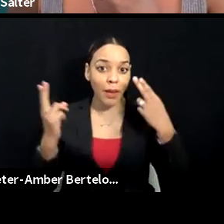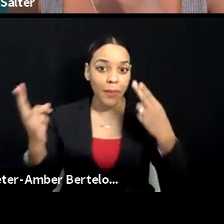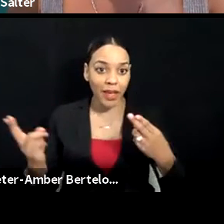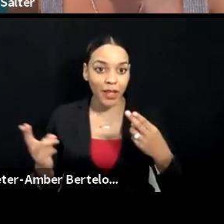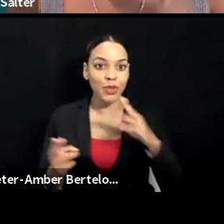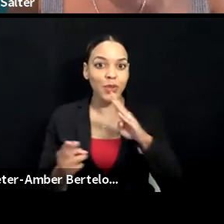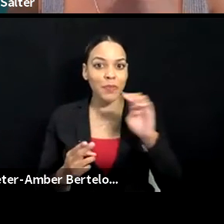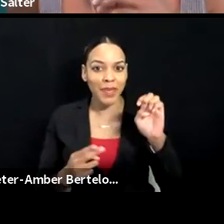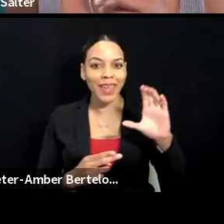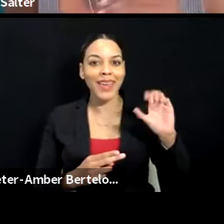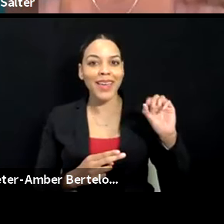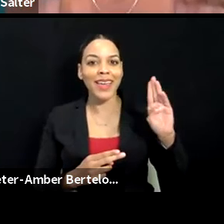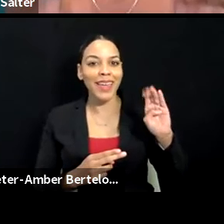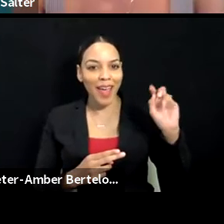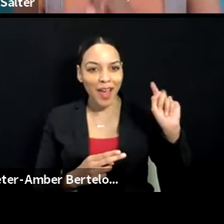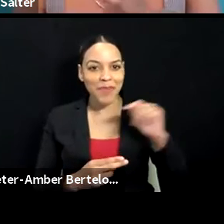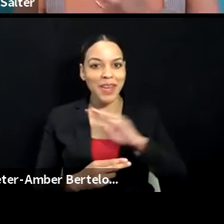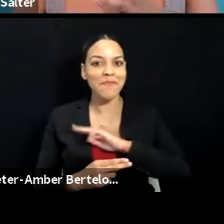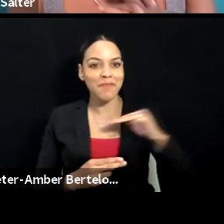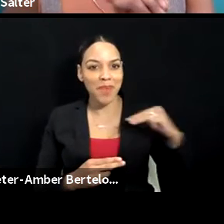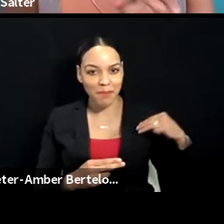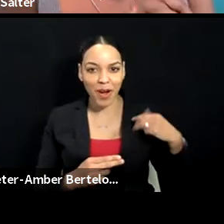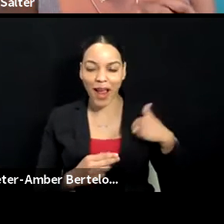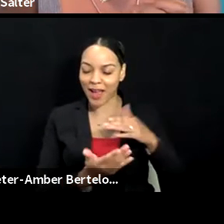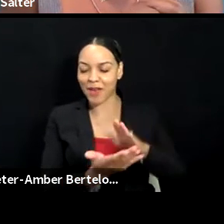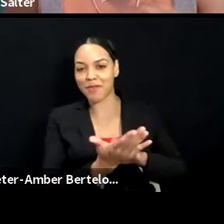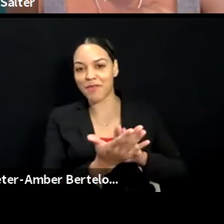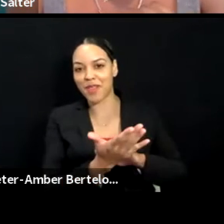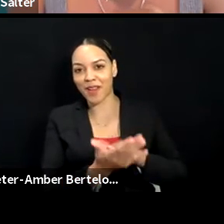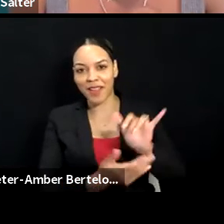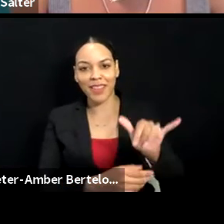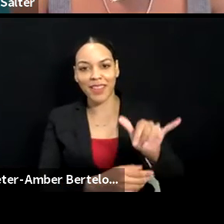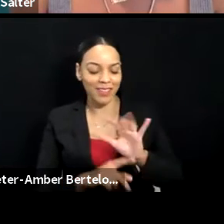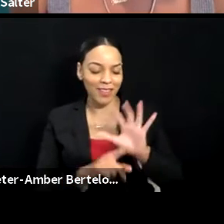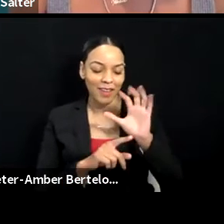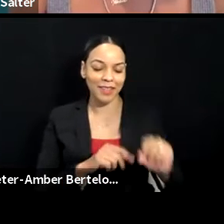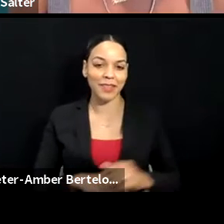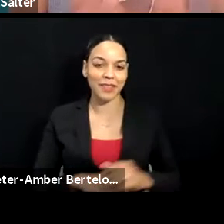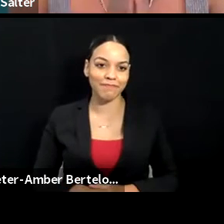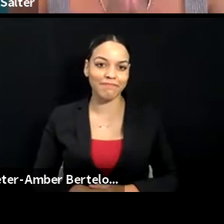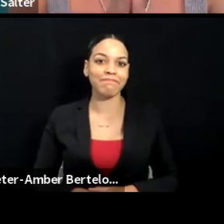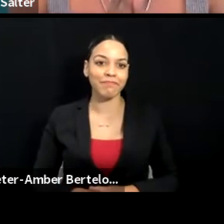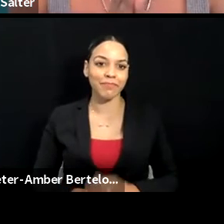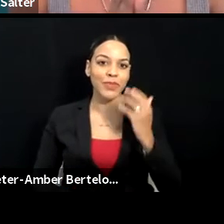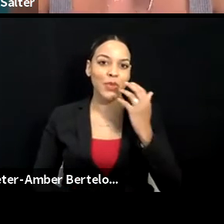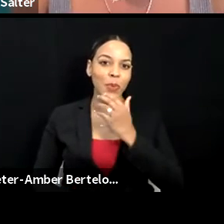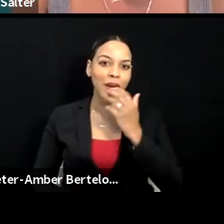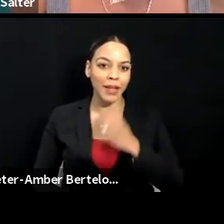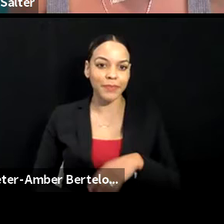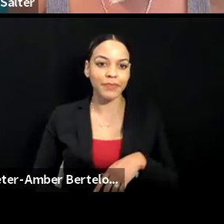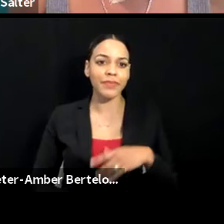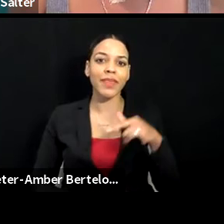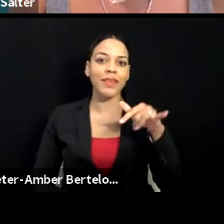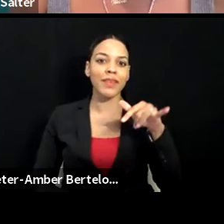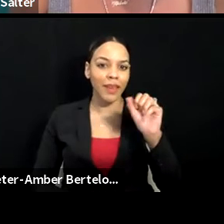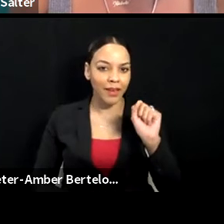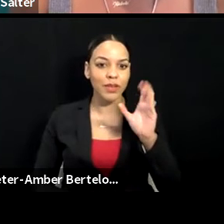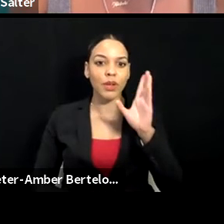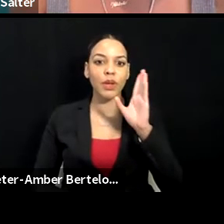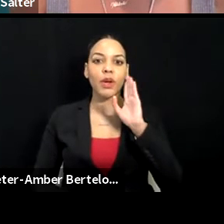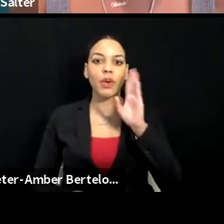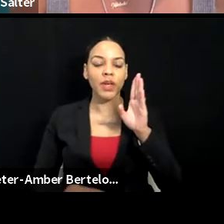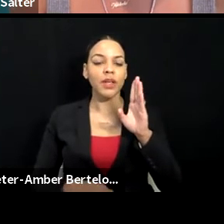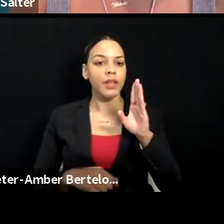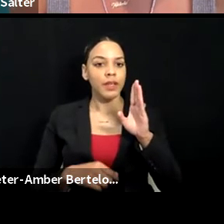cabinet member, and I applaud that. That is just awesome. Wow. Yes, we're going to capture that.